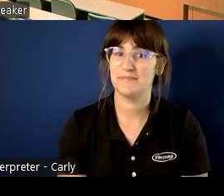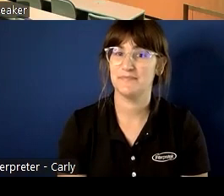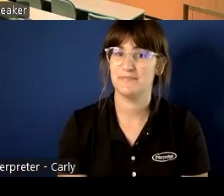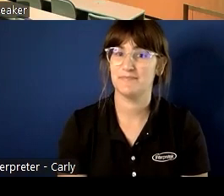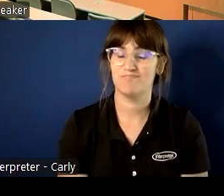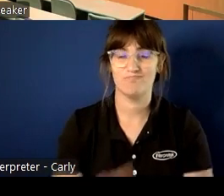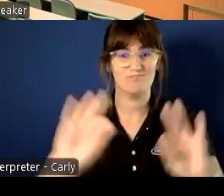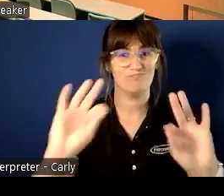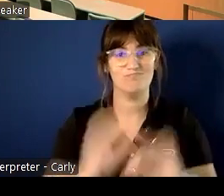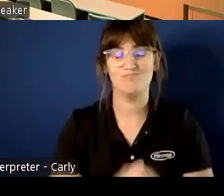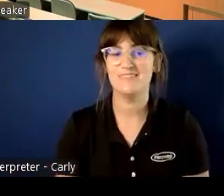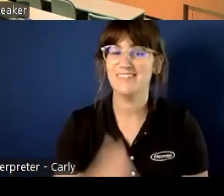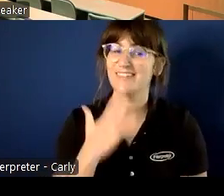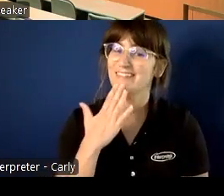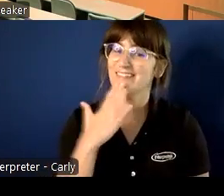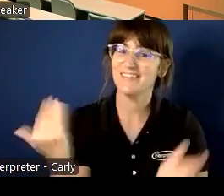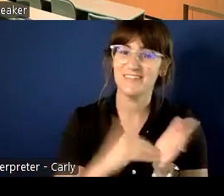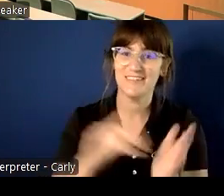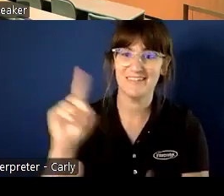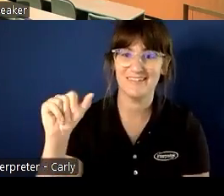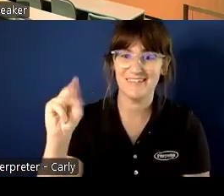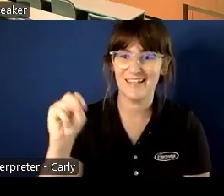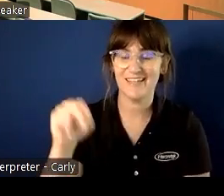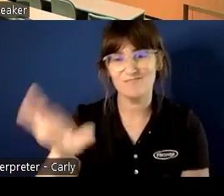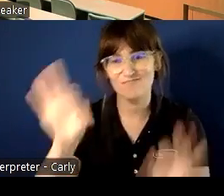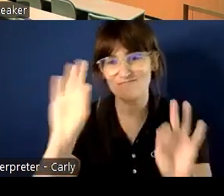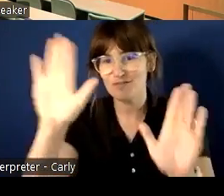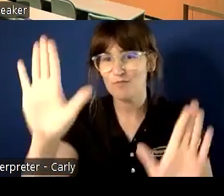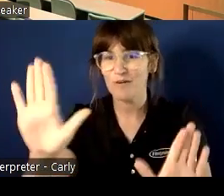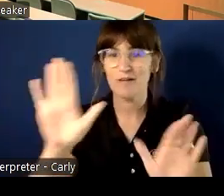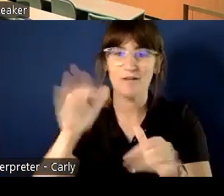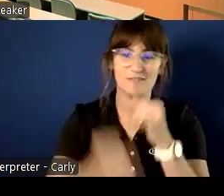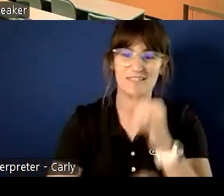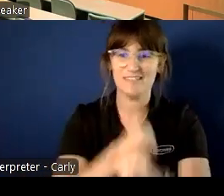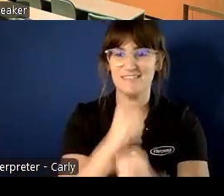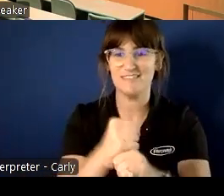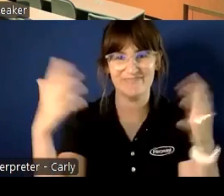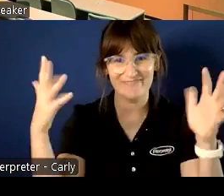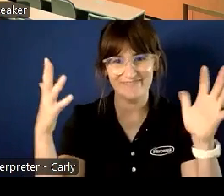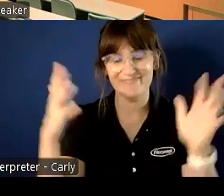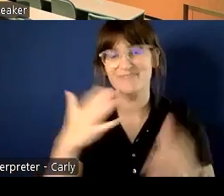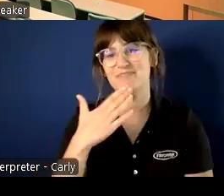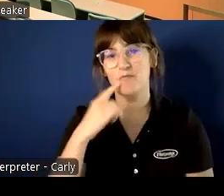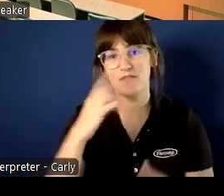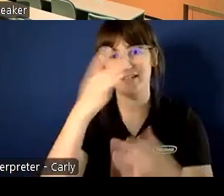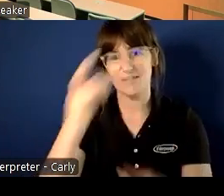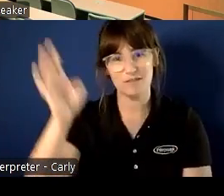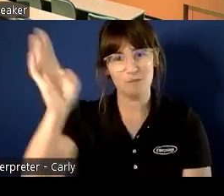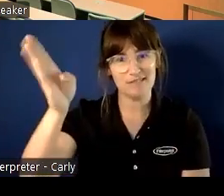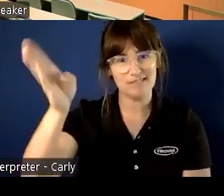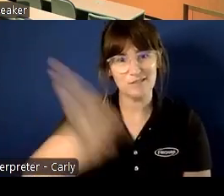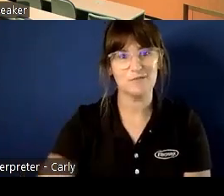Okay, so thank you again, Dan. This was a great way to end the year. And thank you for that interesting presentation. And